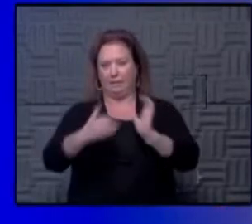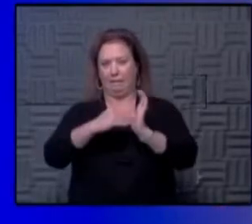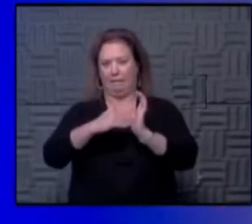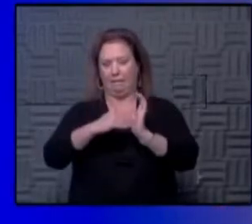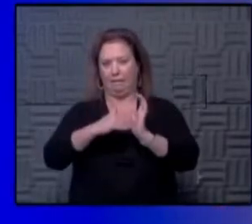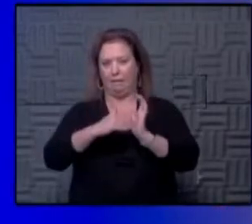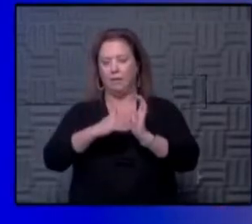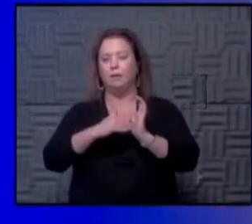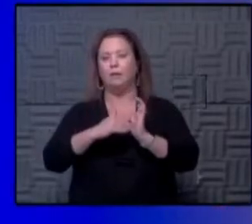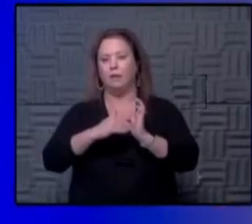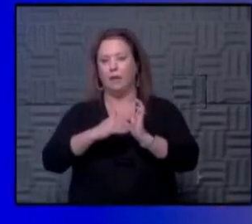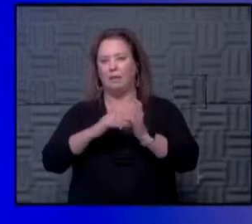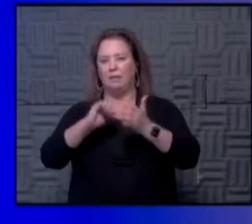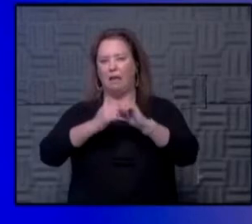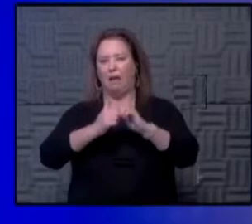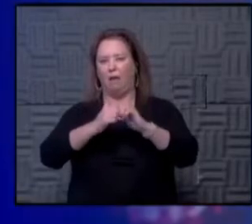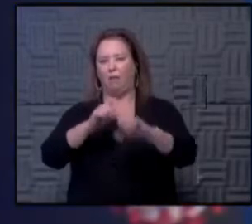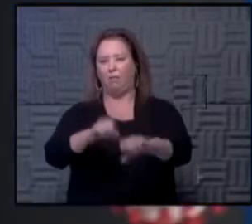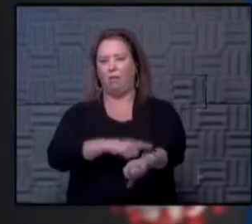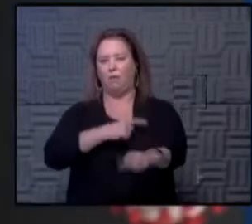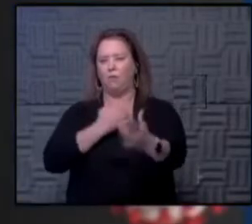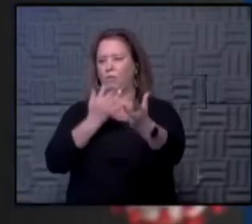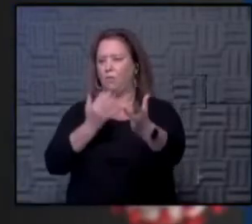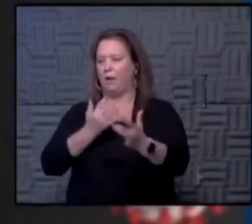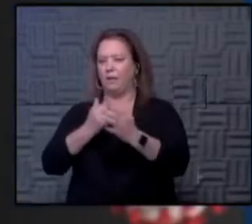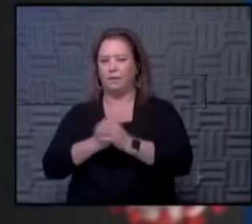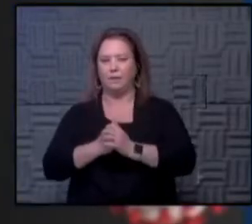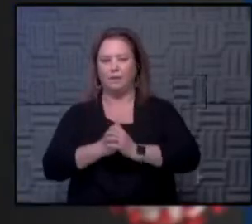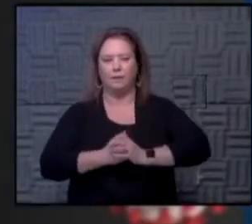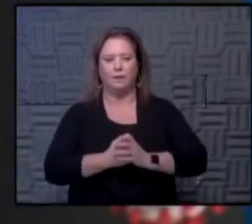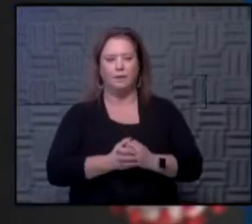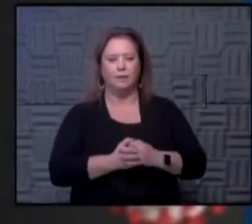you wait? Good question. Yeah,